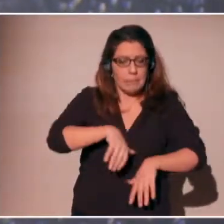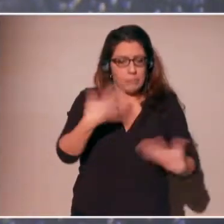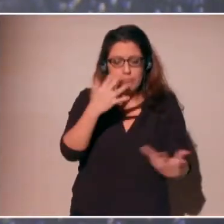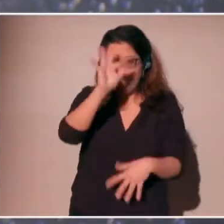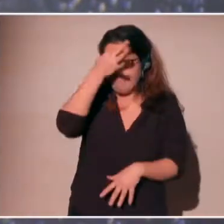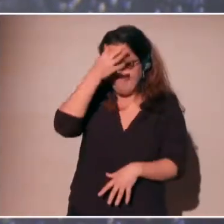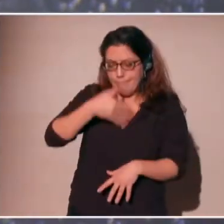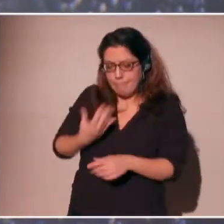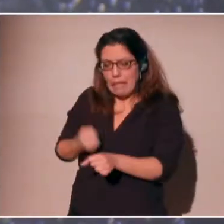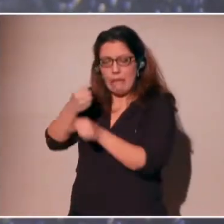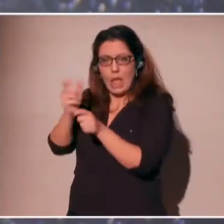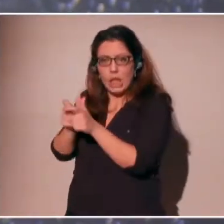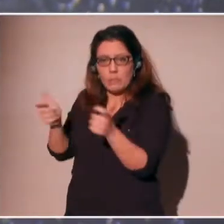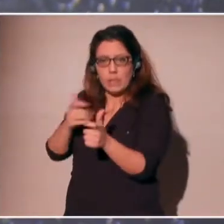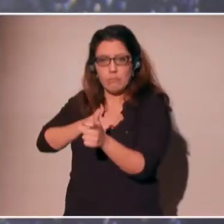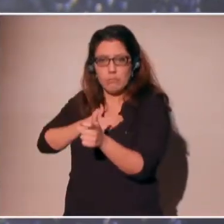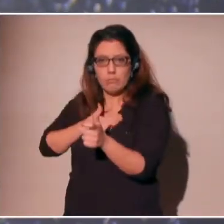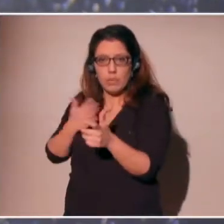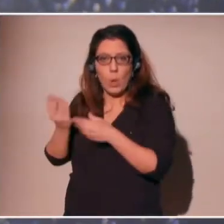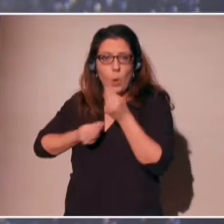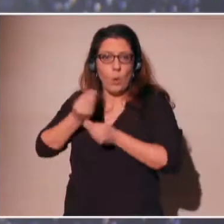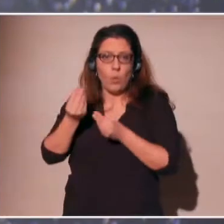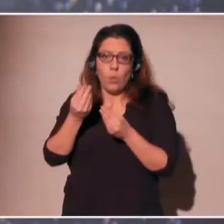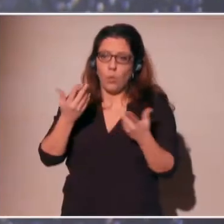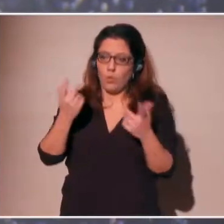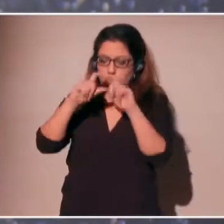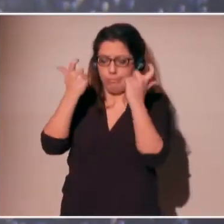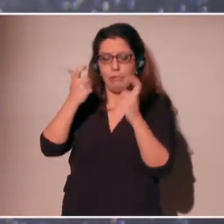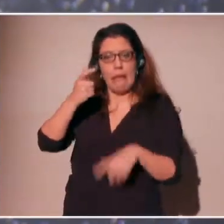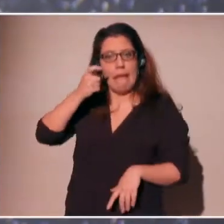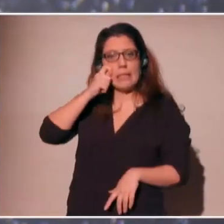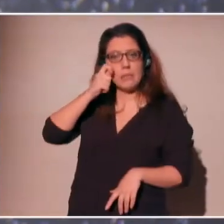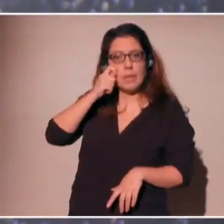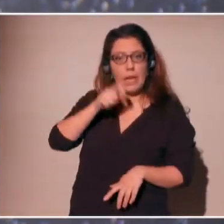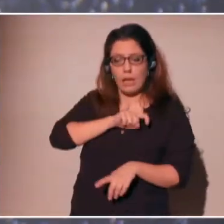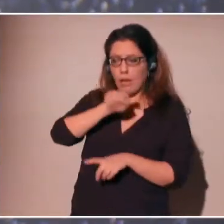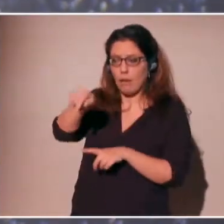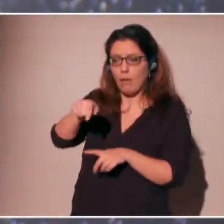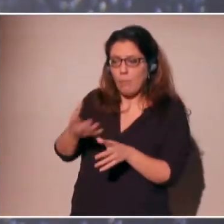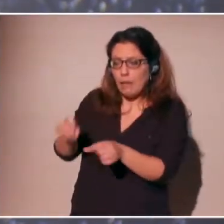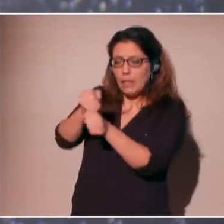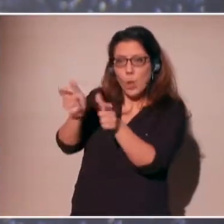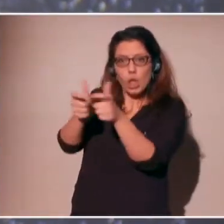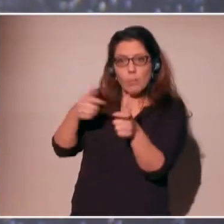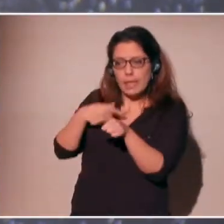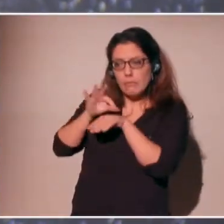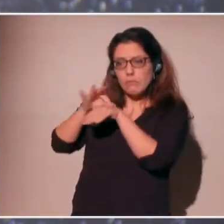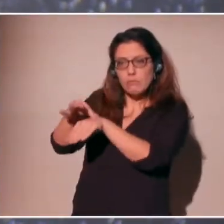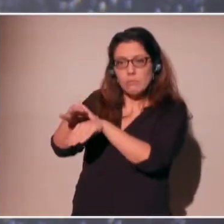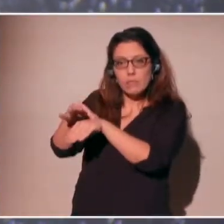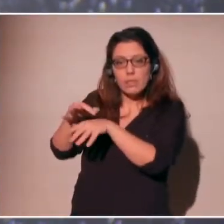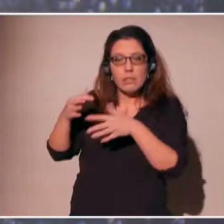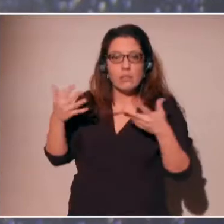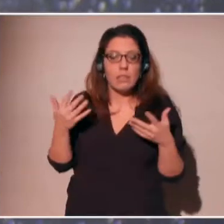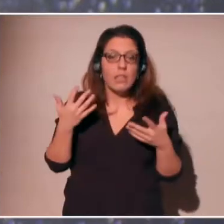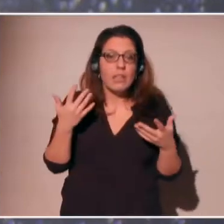be able to take the risk and set up their own businesses or to help the setting up